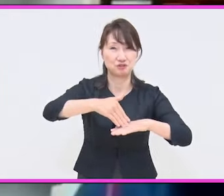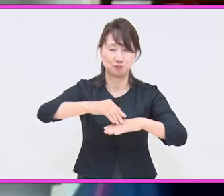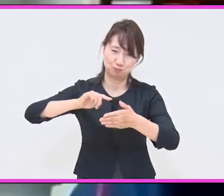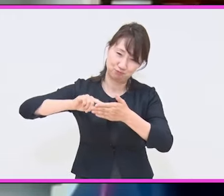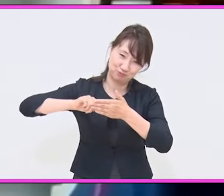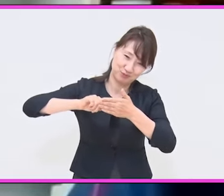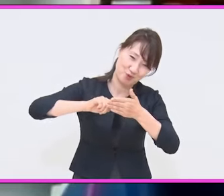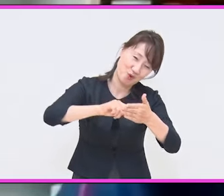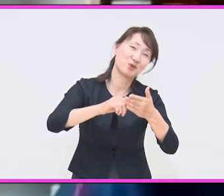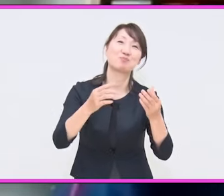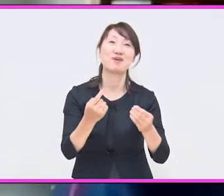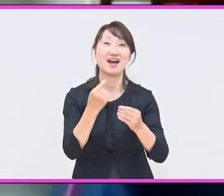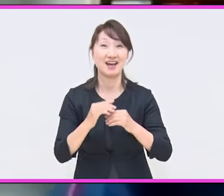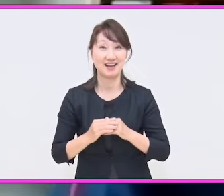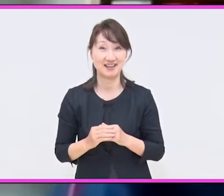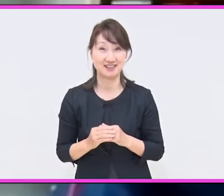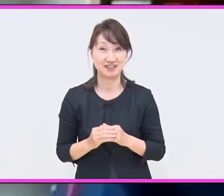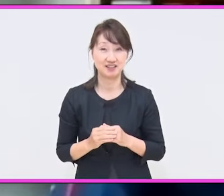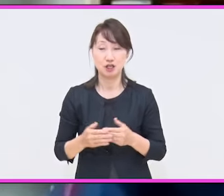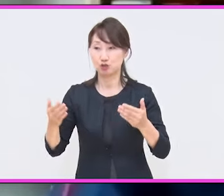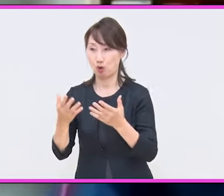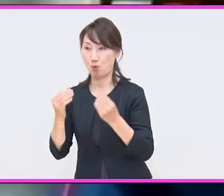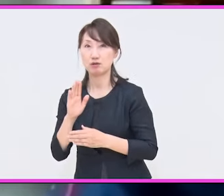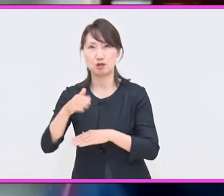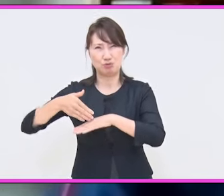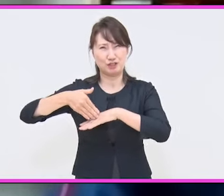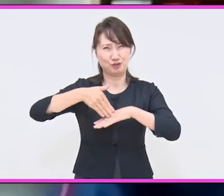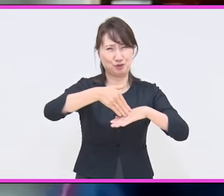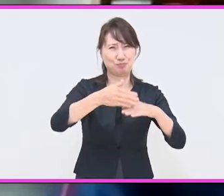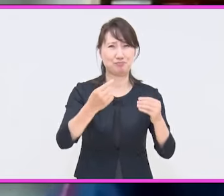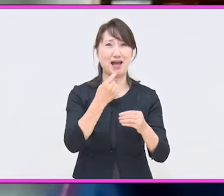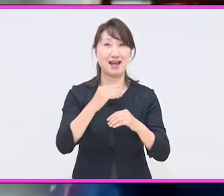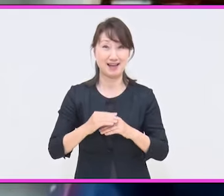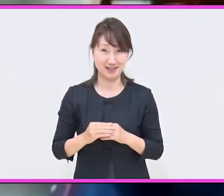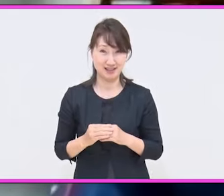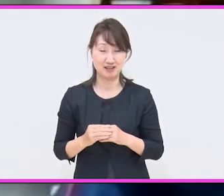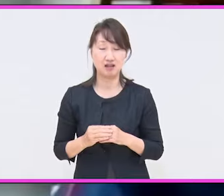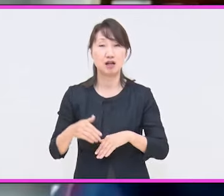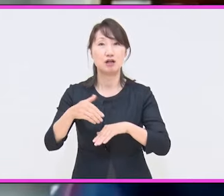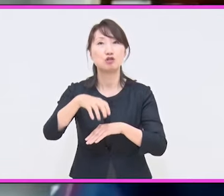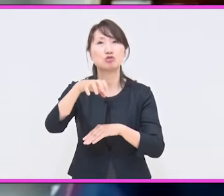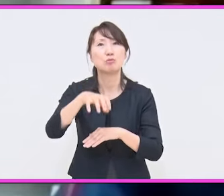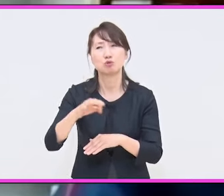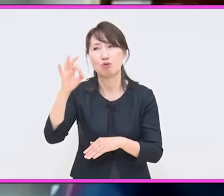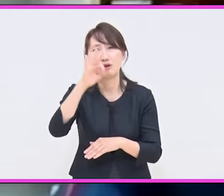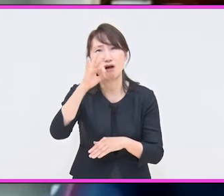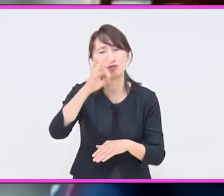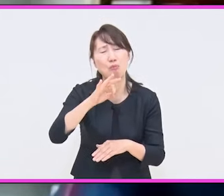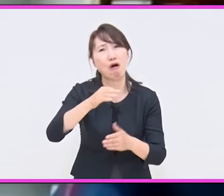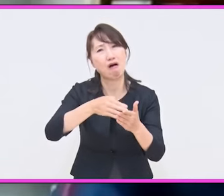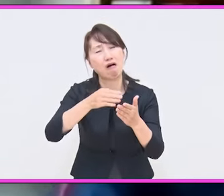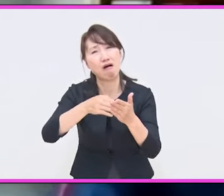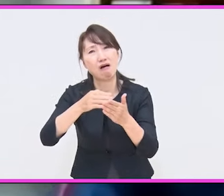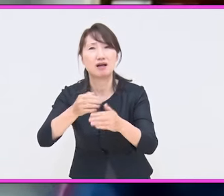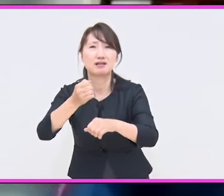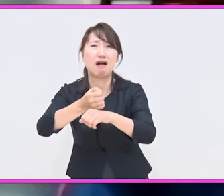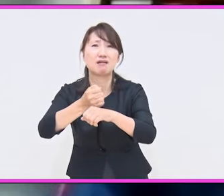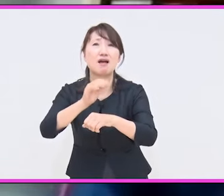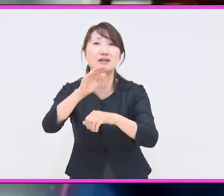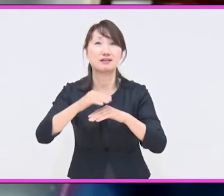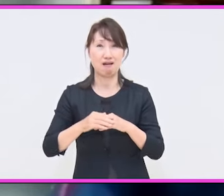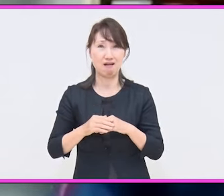trained hard. I had to train after work, and training facilities were not necessarily